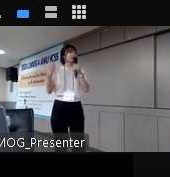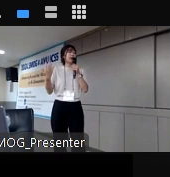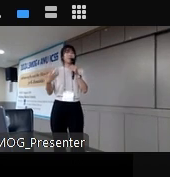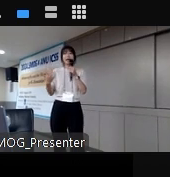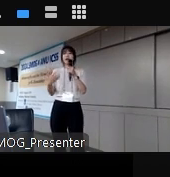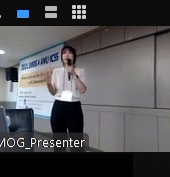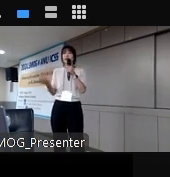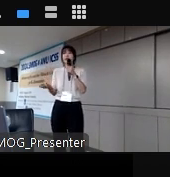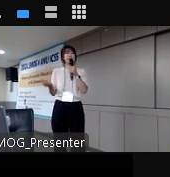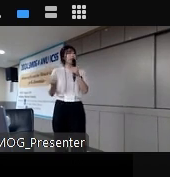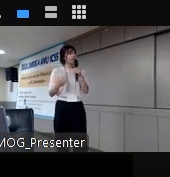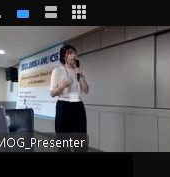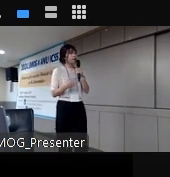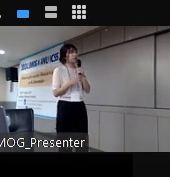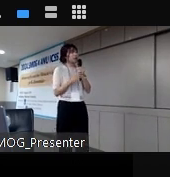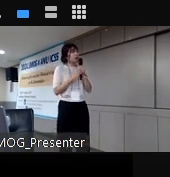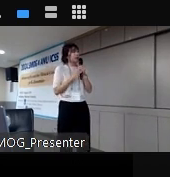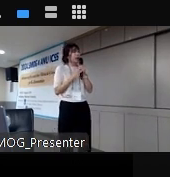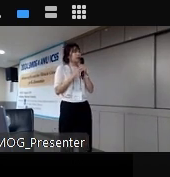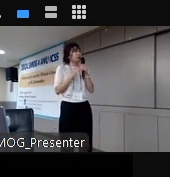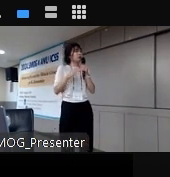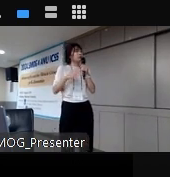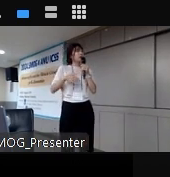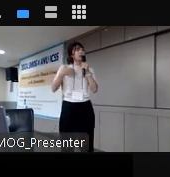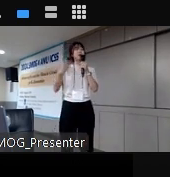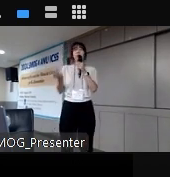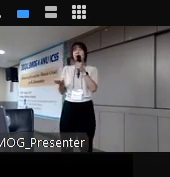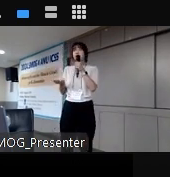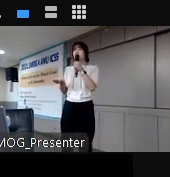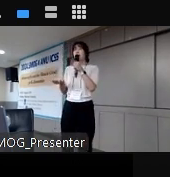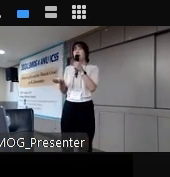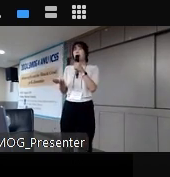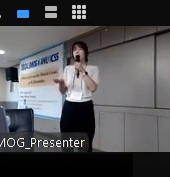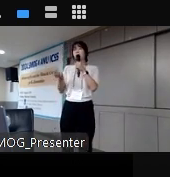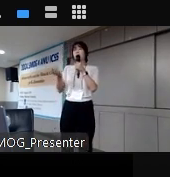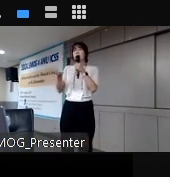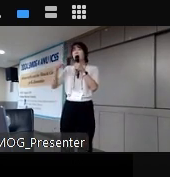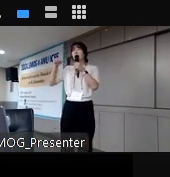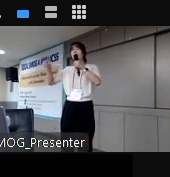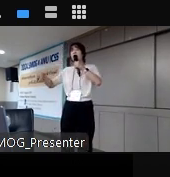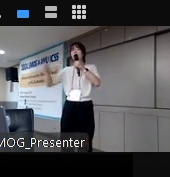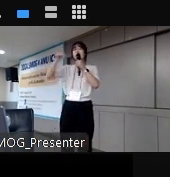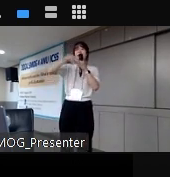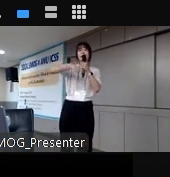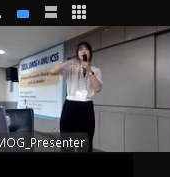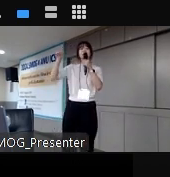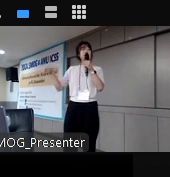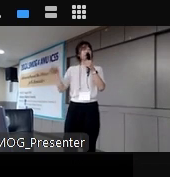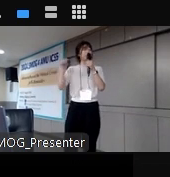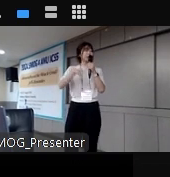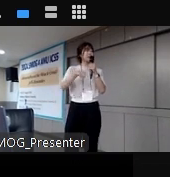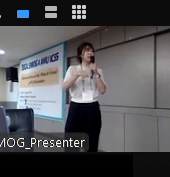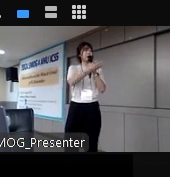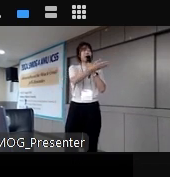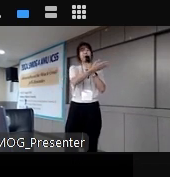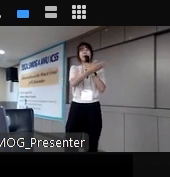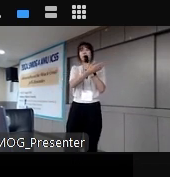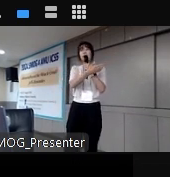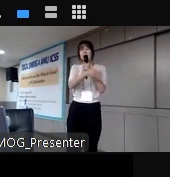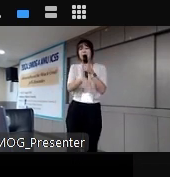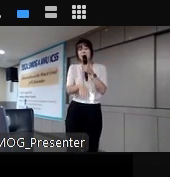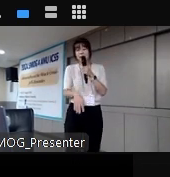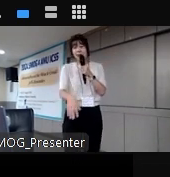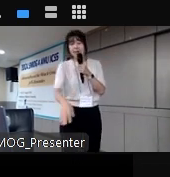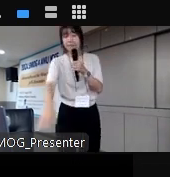just pragmatic redundancy effects, that if it's very clear who's doing what, but the signer actually decides to put locus, that would actually